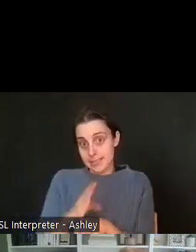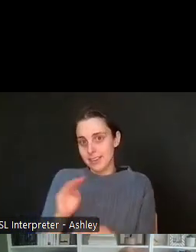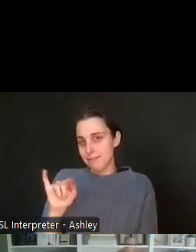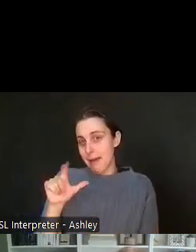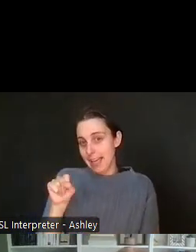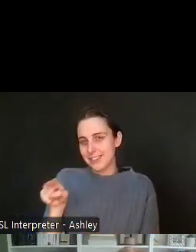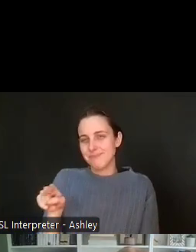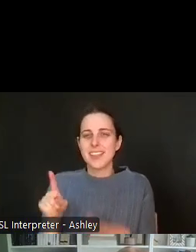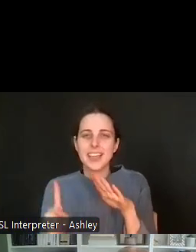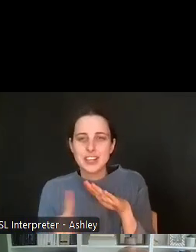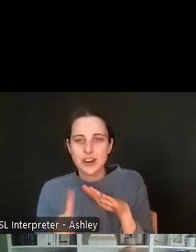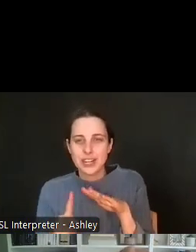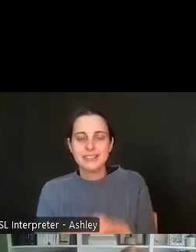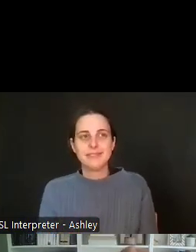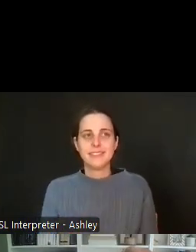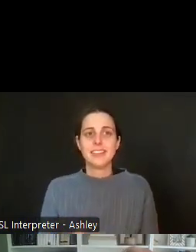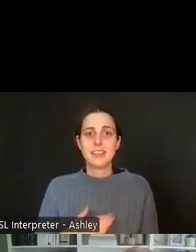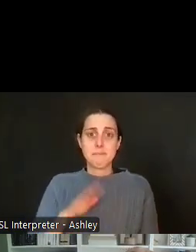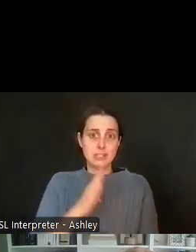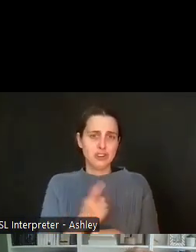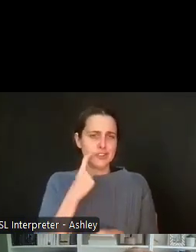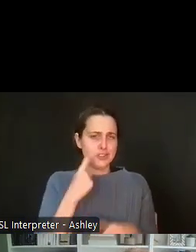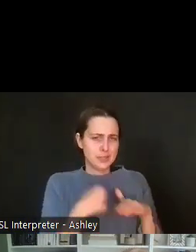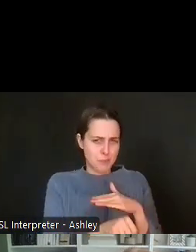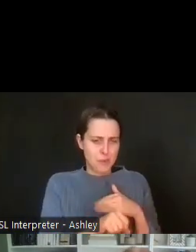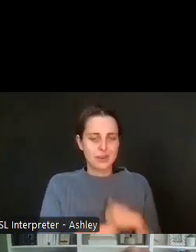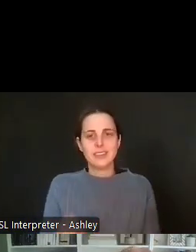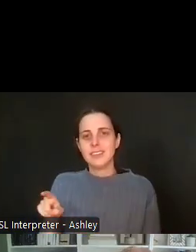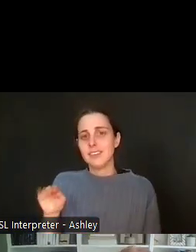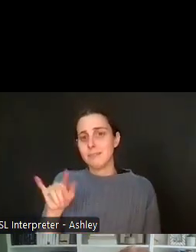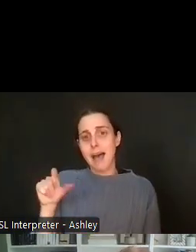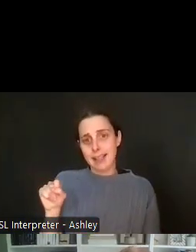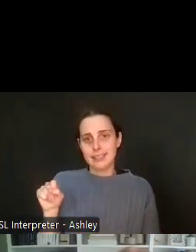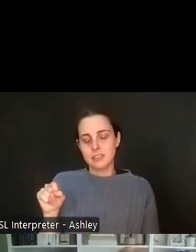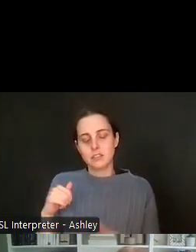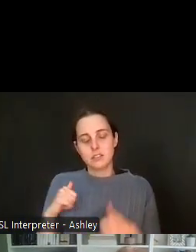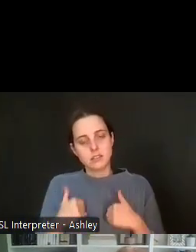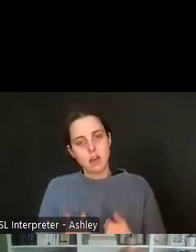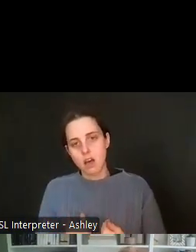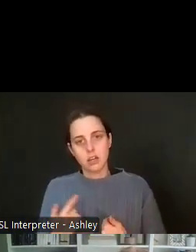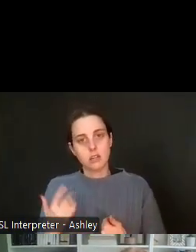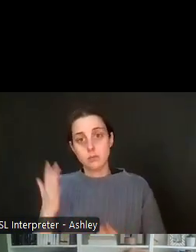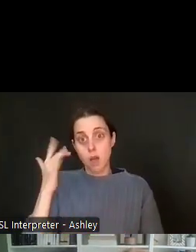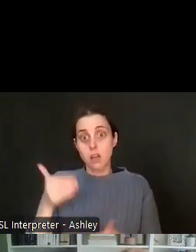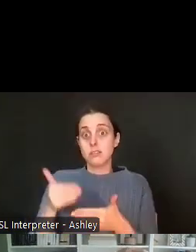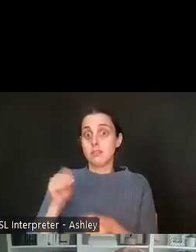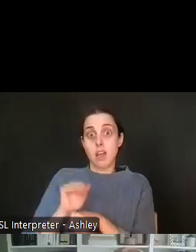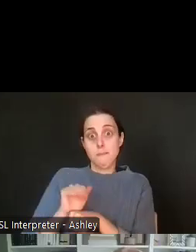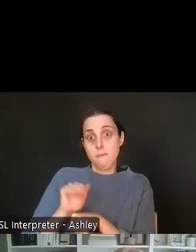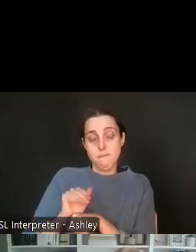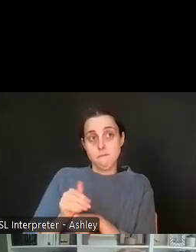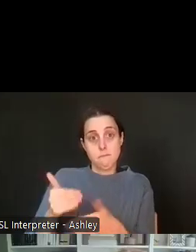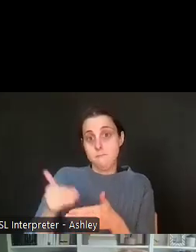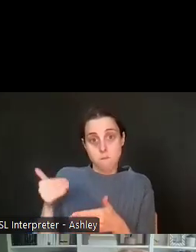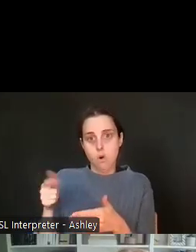and little sister had just been born. And Miles was exhausted because sister was up crying. This was not the world that he had wanted. So